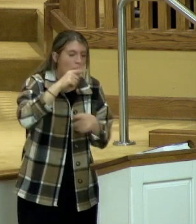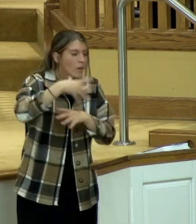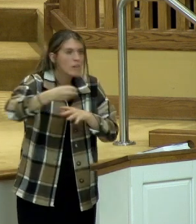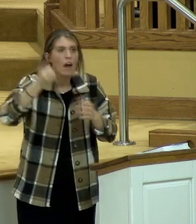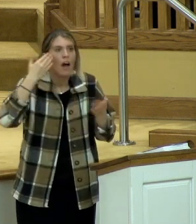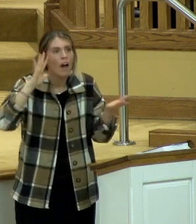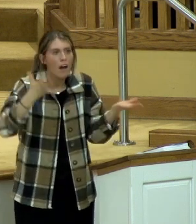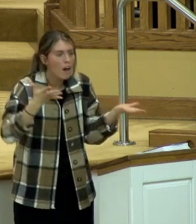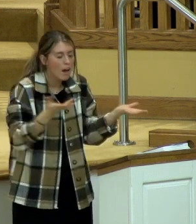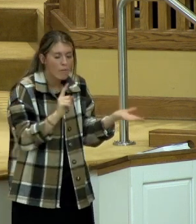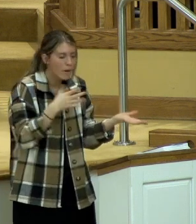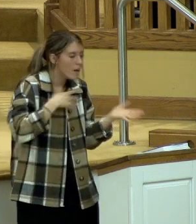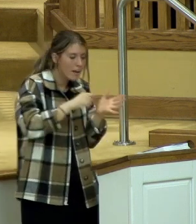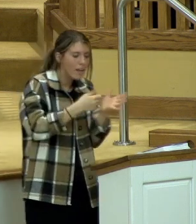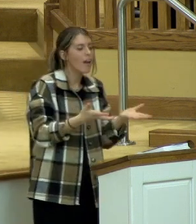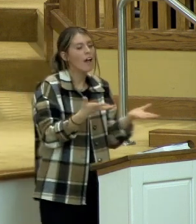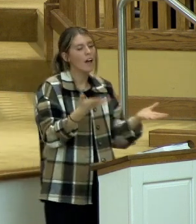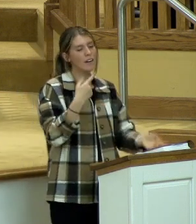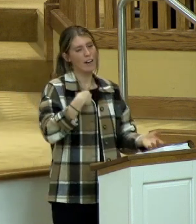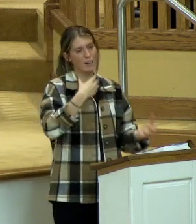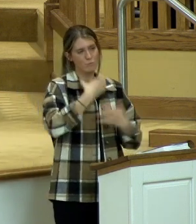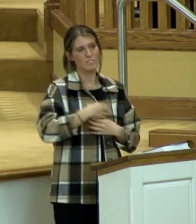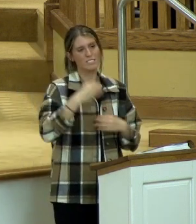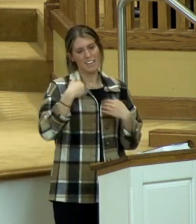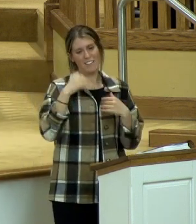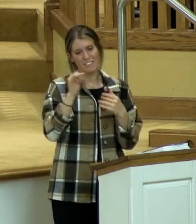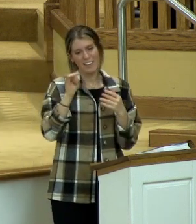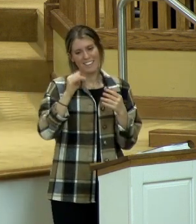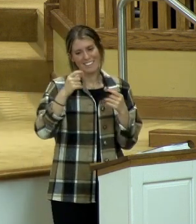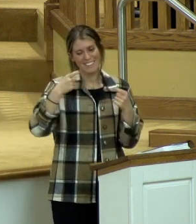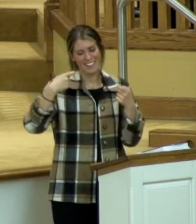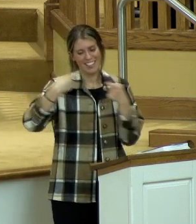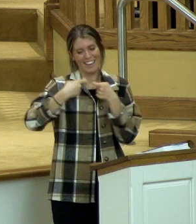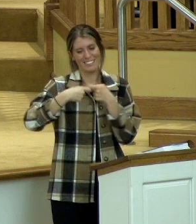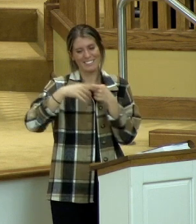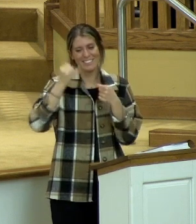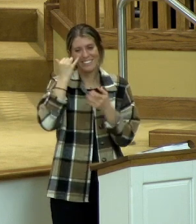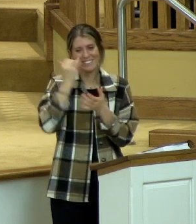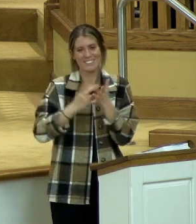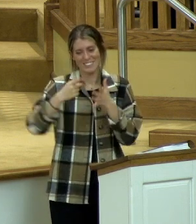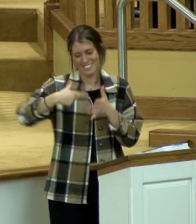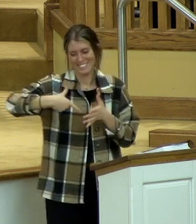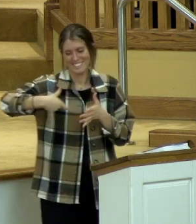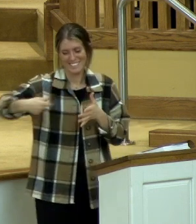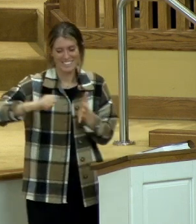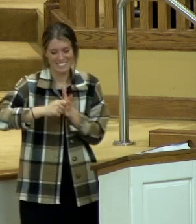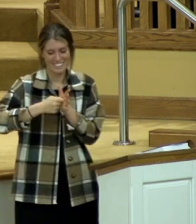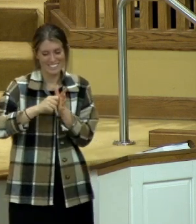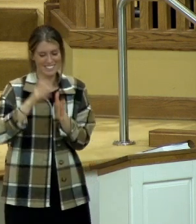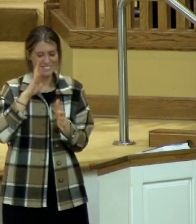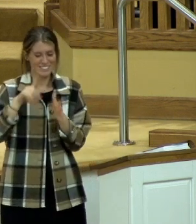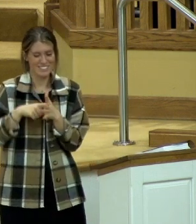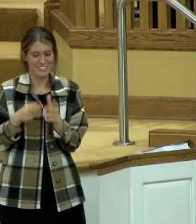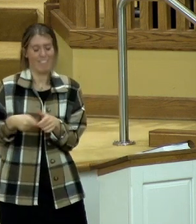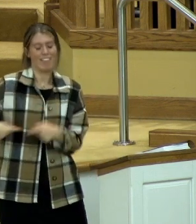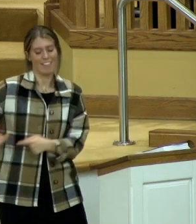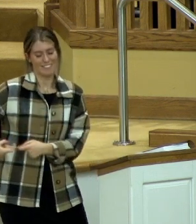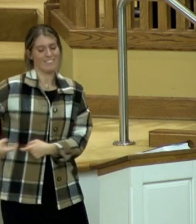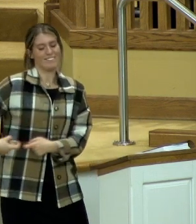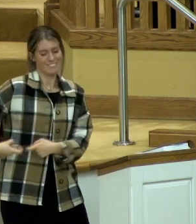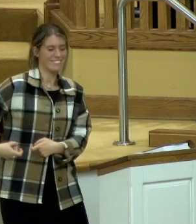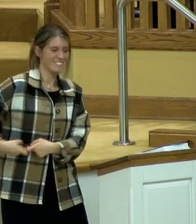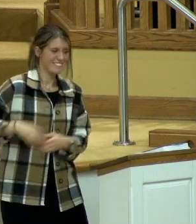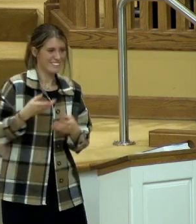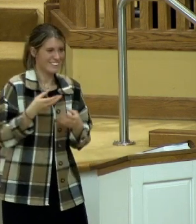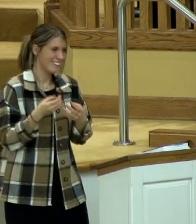don't know. Who took them? I don't know. I don't know. I wish we could put like some kind of an electric zapper on it, so if someone has it like for longer than 24 hours, they'll start zapping them in their pocket or zapping